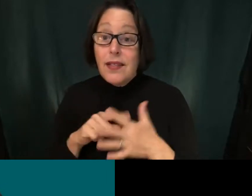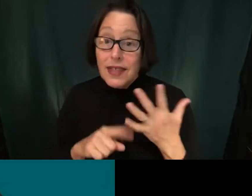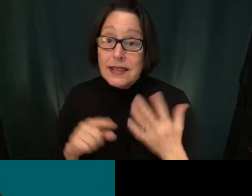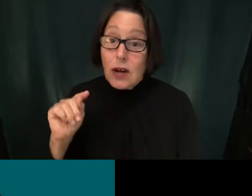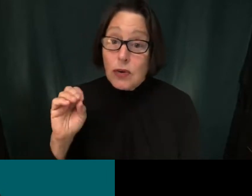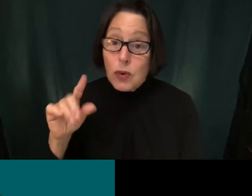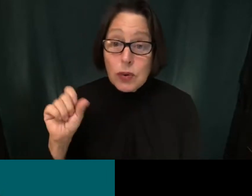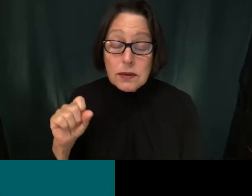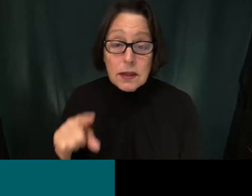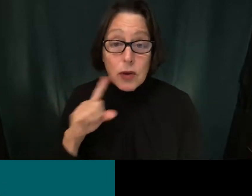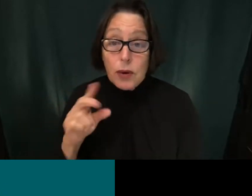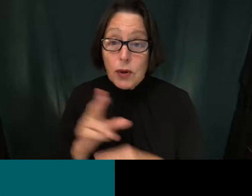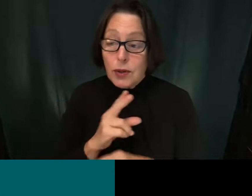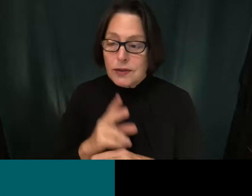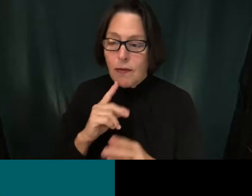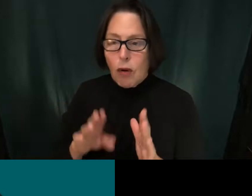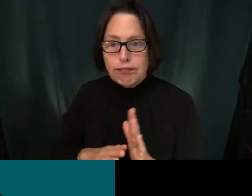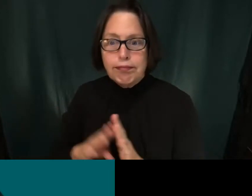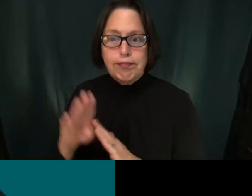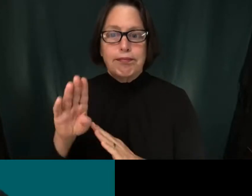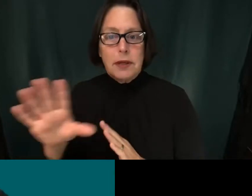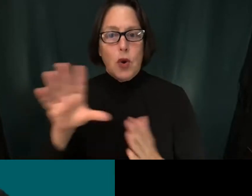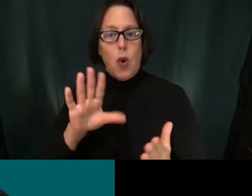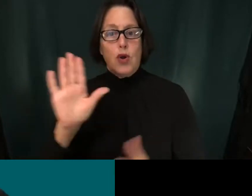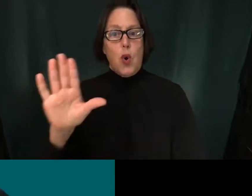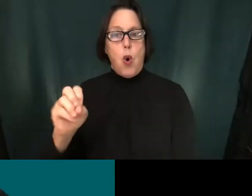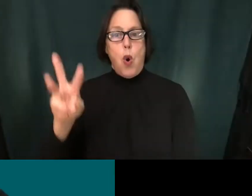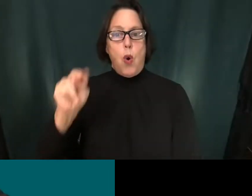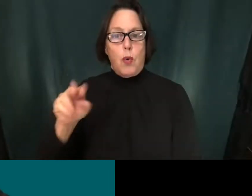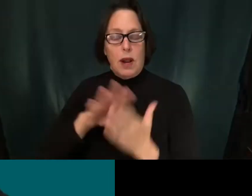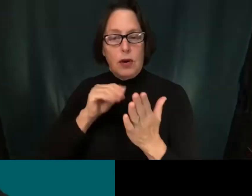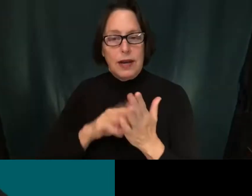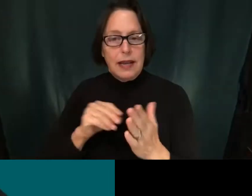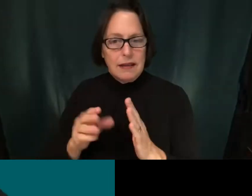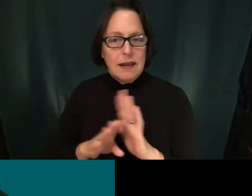for accelerating your own learning and developing those habits.